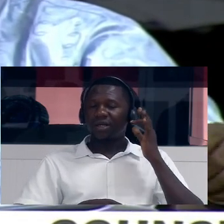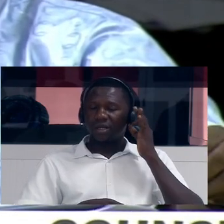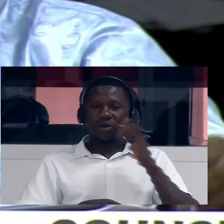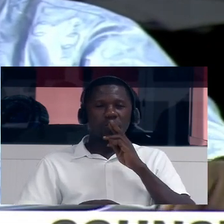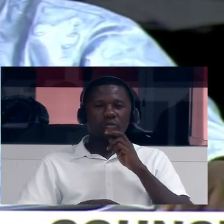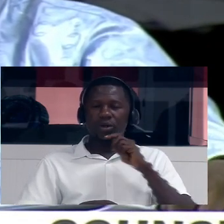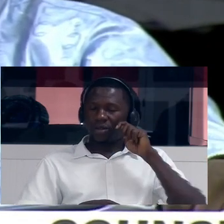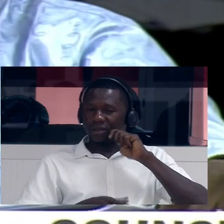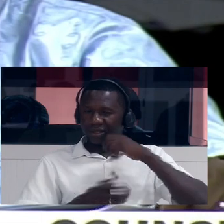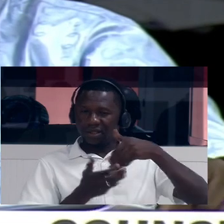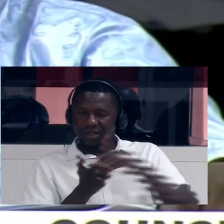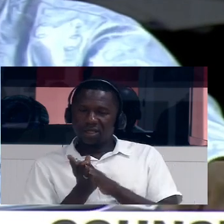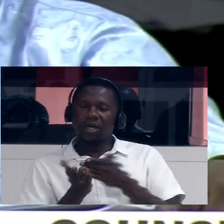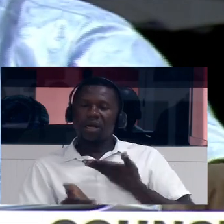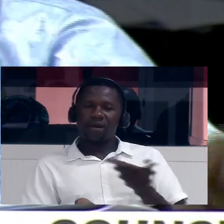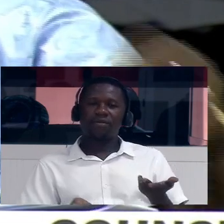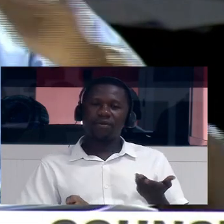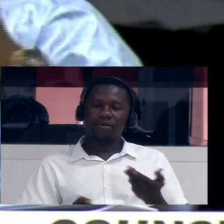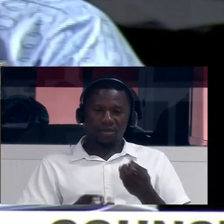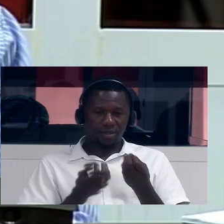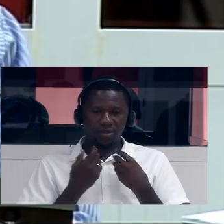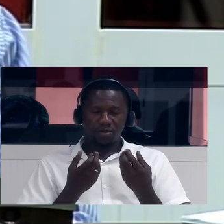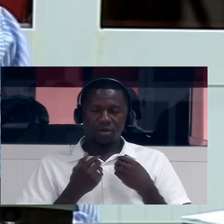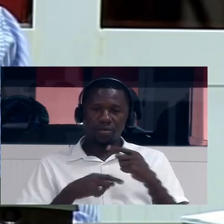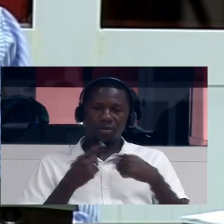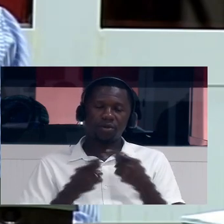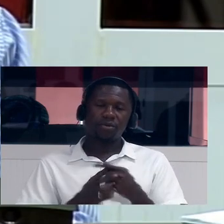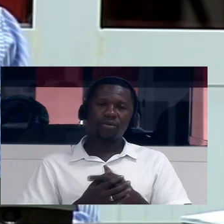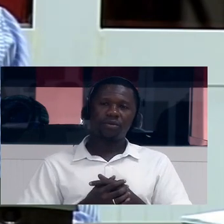raped. Yes. Could you tell us about that? Yeah, what was her name again?